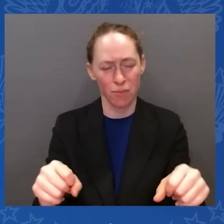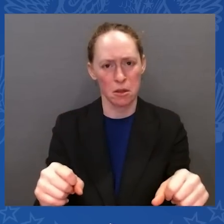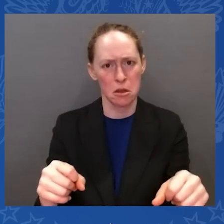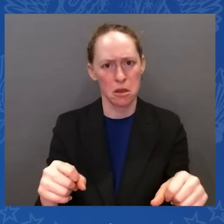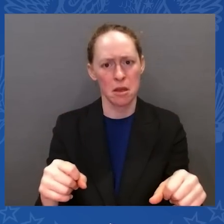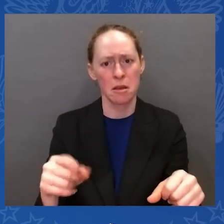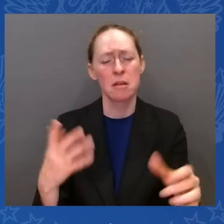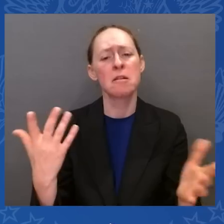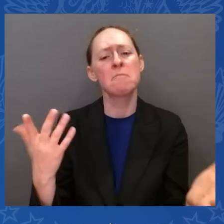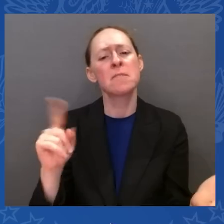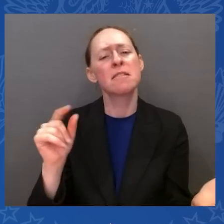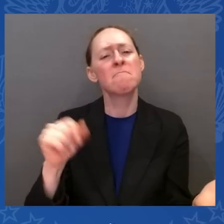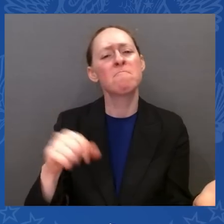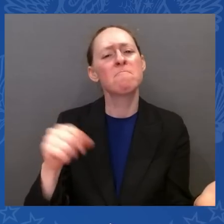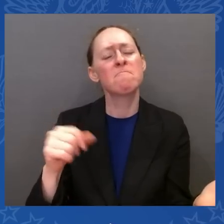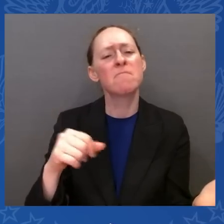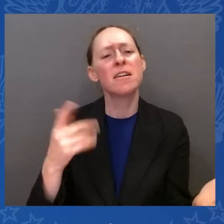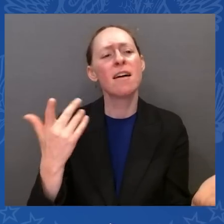measured and